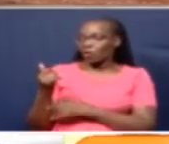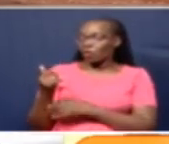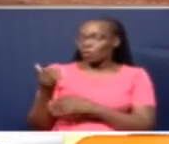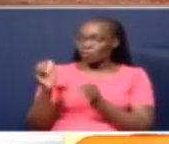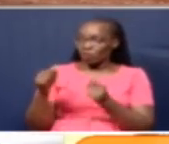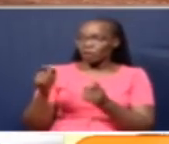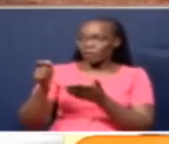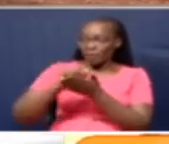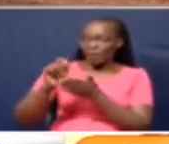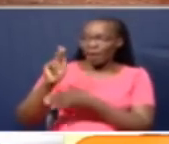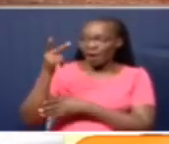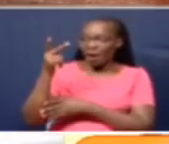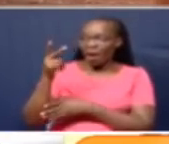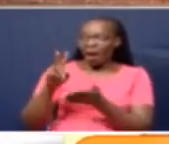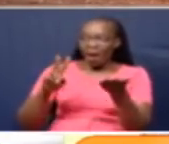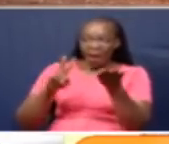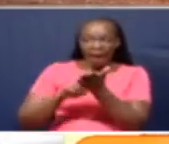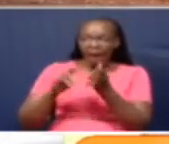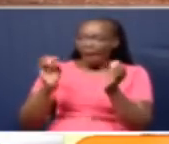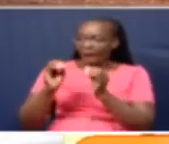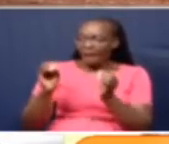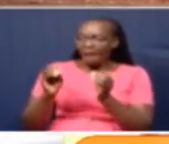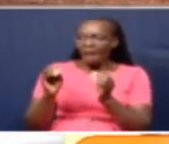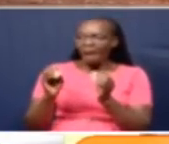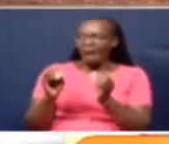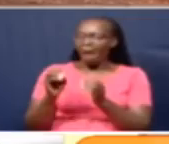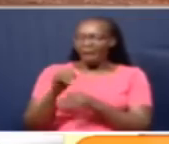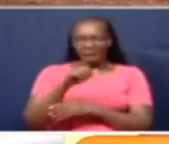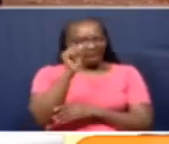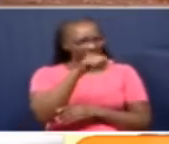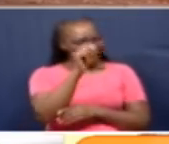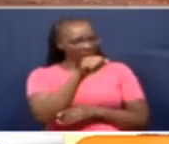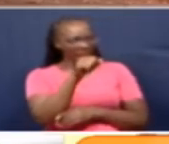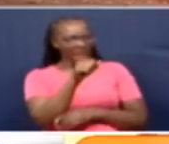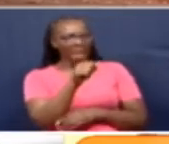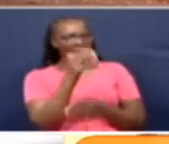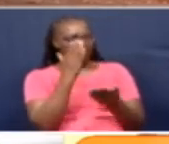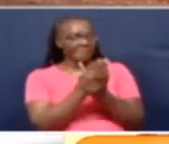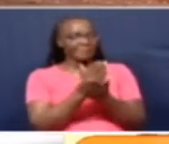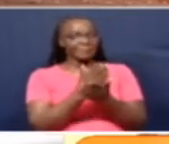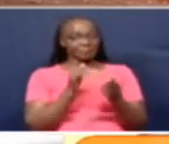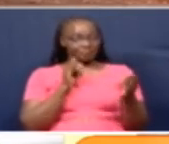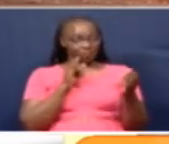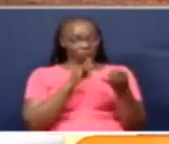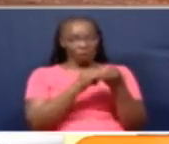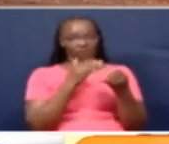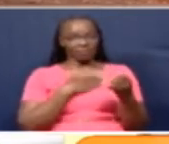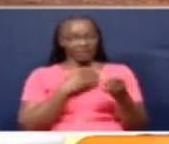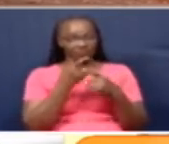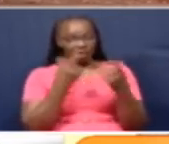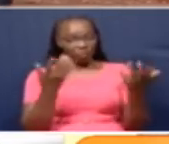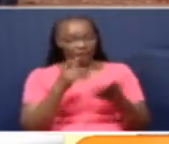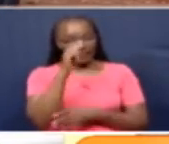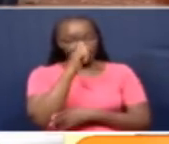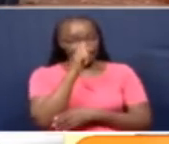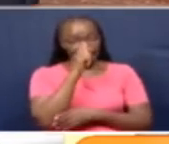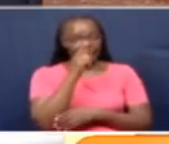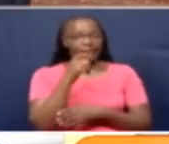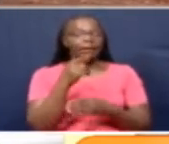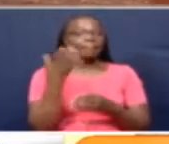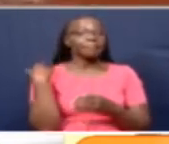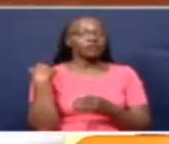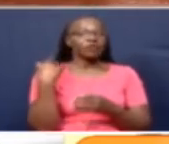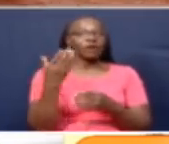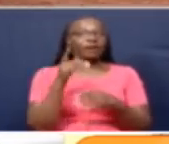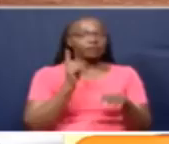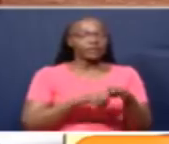visa required. No visa, visa at the airport. I was having problem with my wife because my wife is Tanzanian, Fatma. So what happened is every time she comes through the